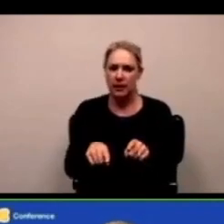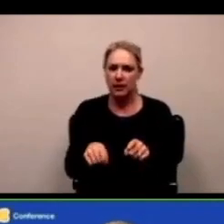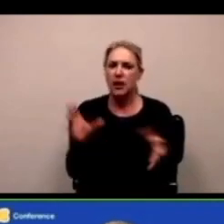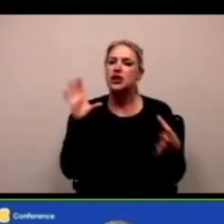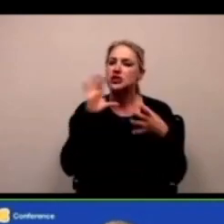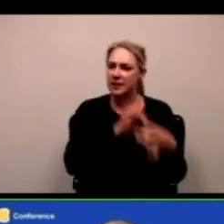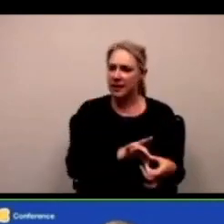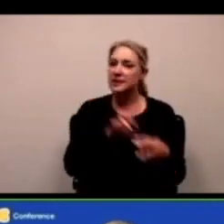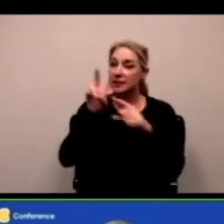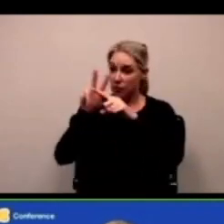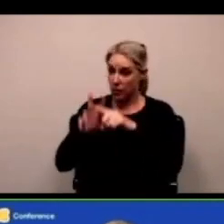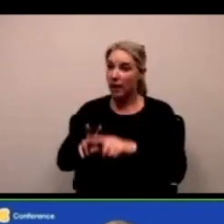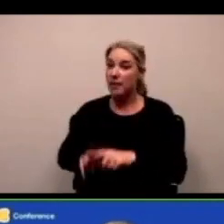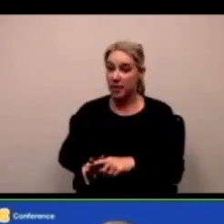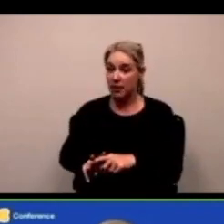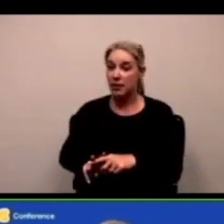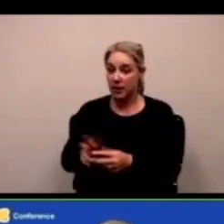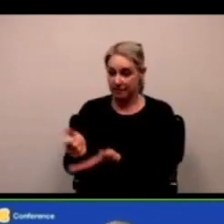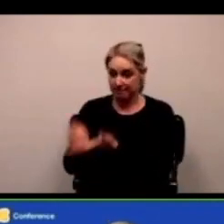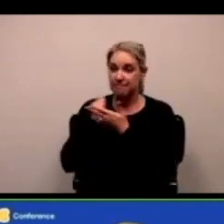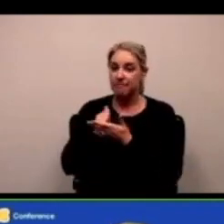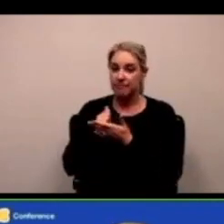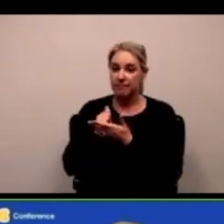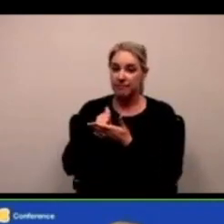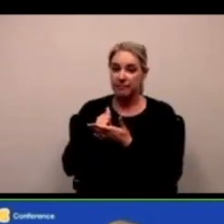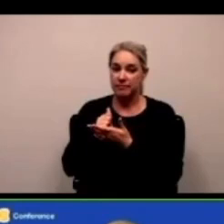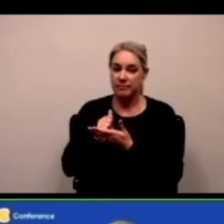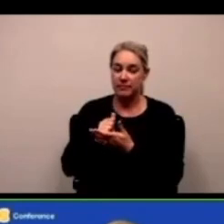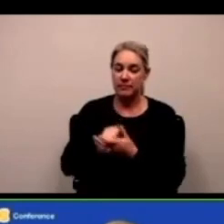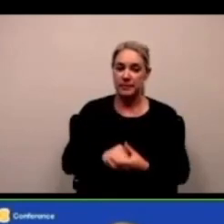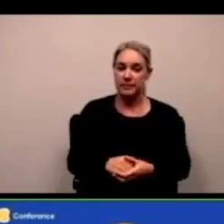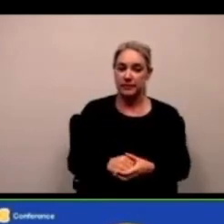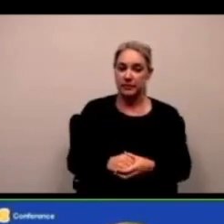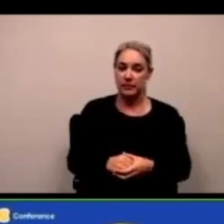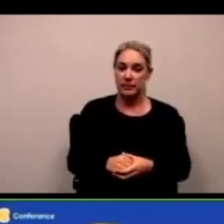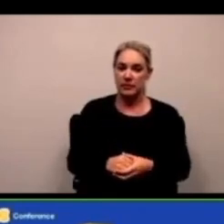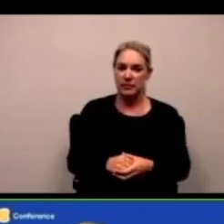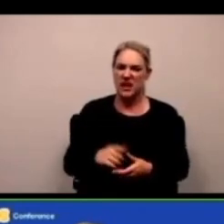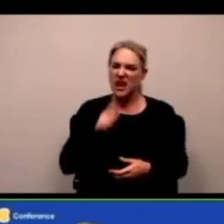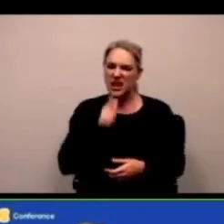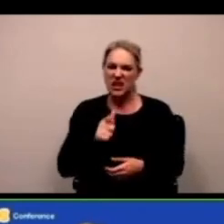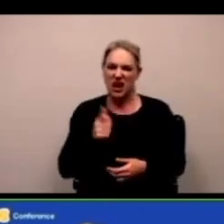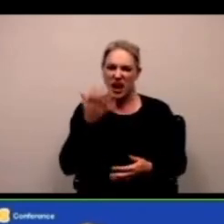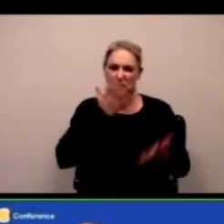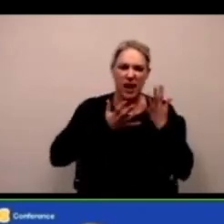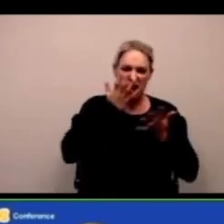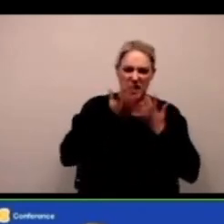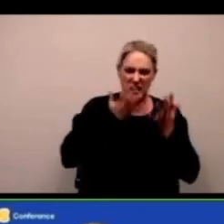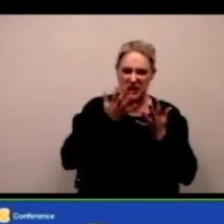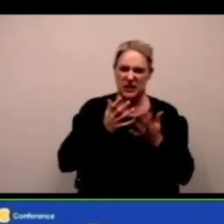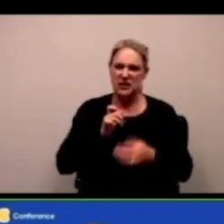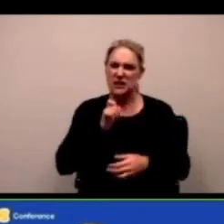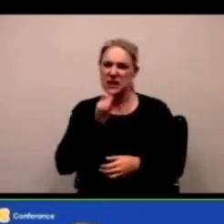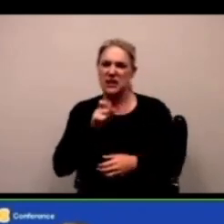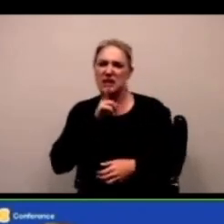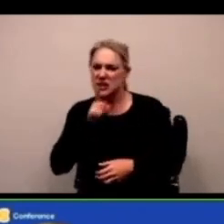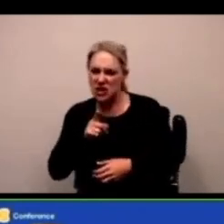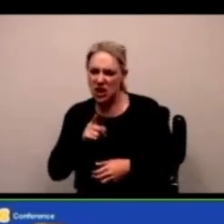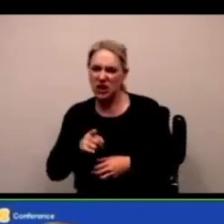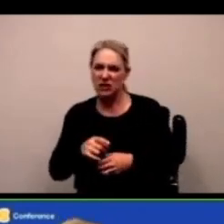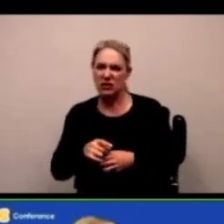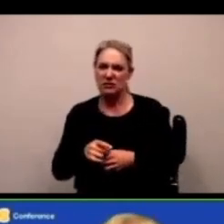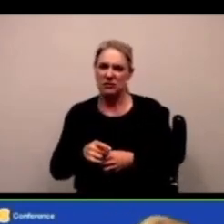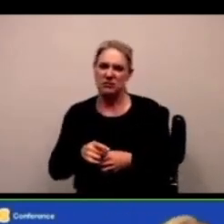that vocabulary. Embarrassed, uncertain, annoyed. Rubber bands work great.